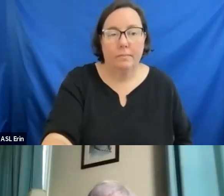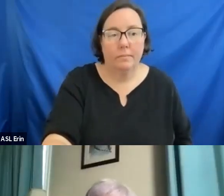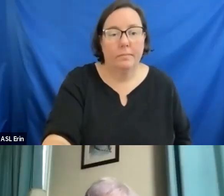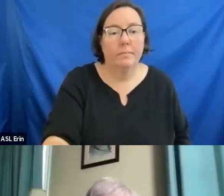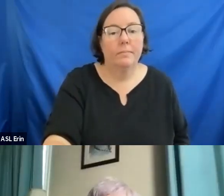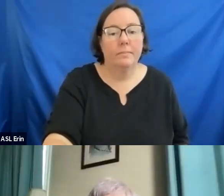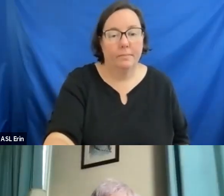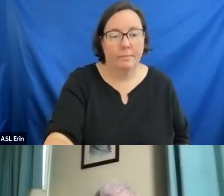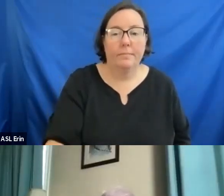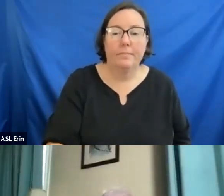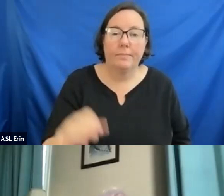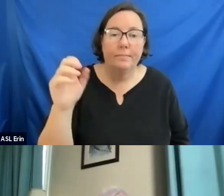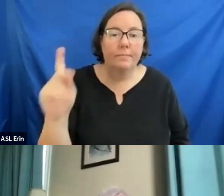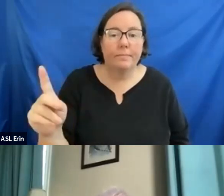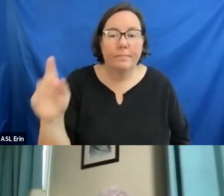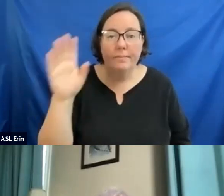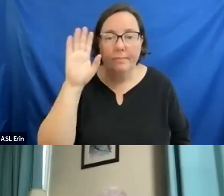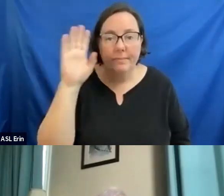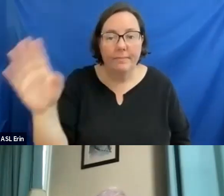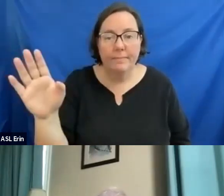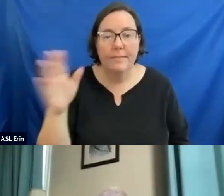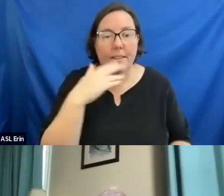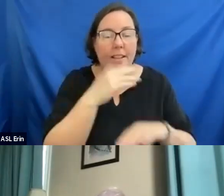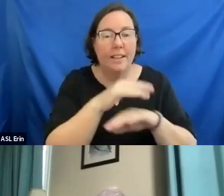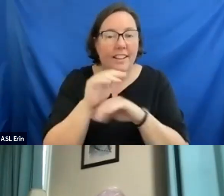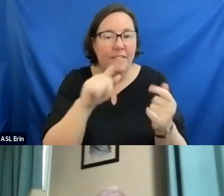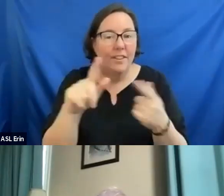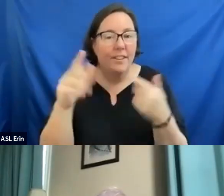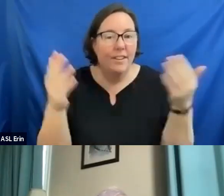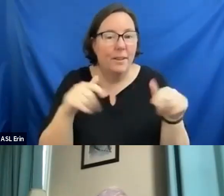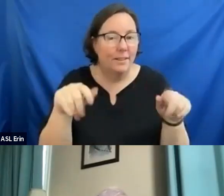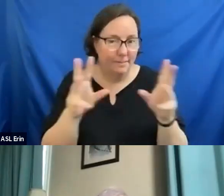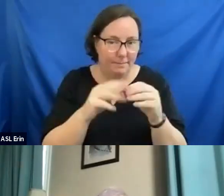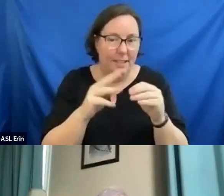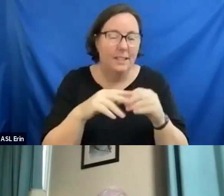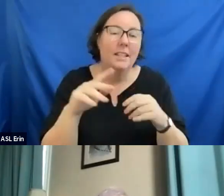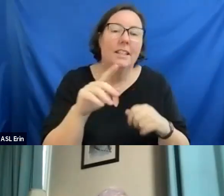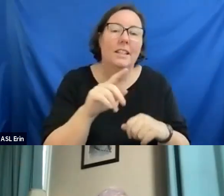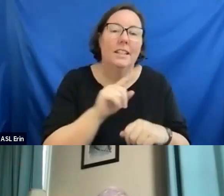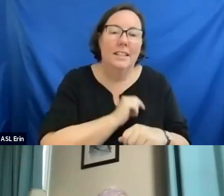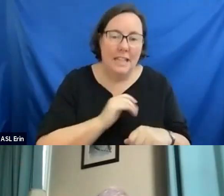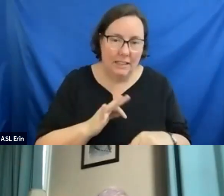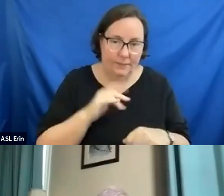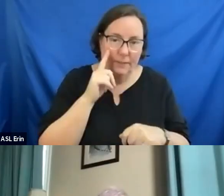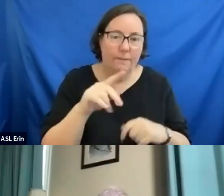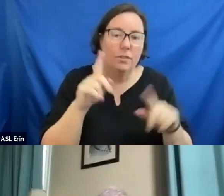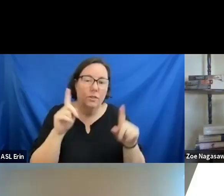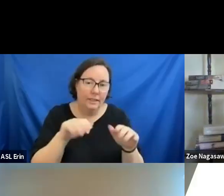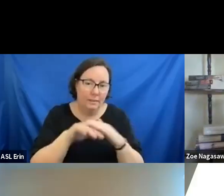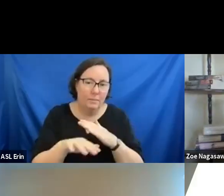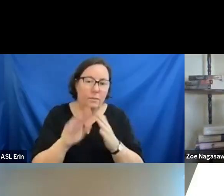We are live. Thank you. Good evening and welcome to the meeting of the Exam Schools Admission Task